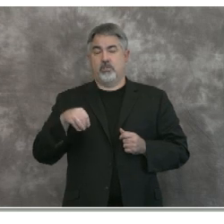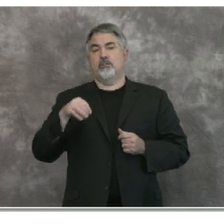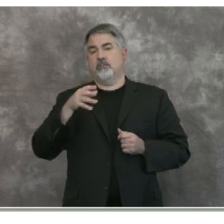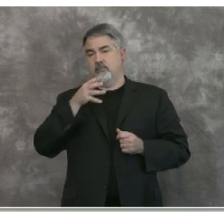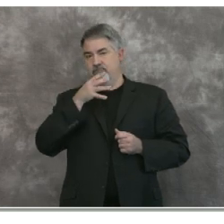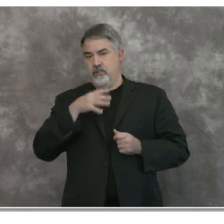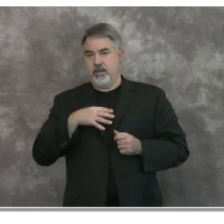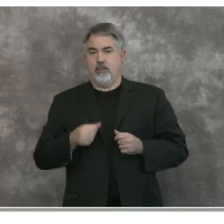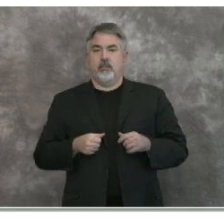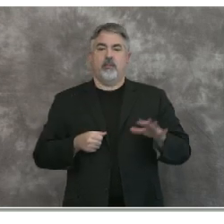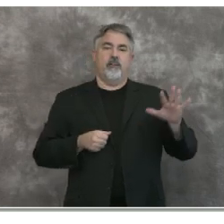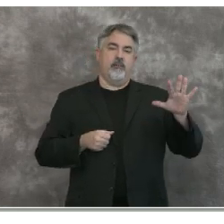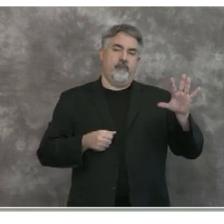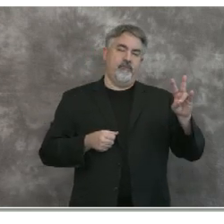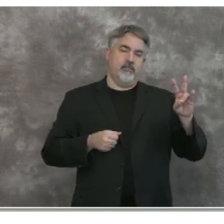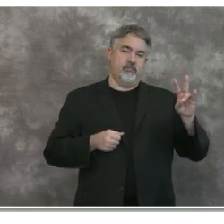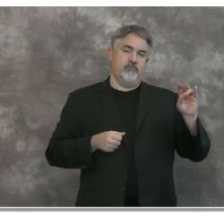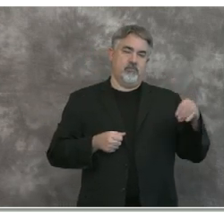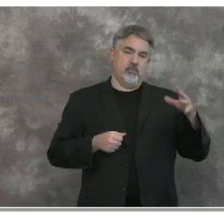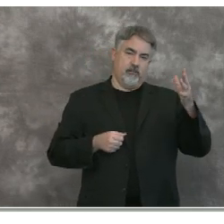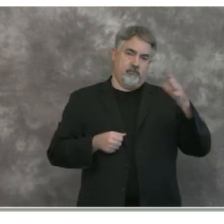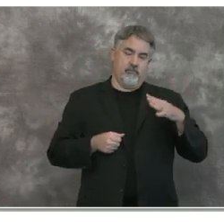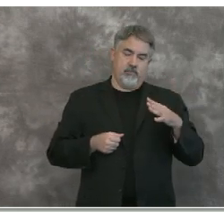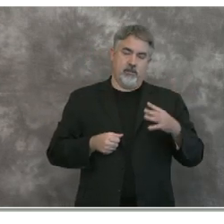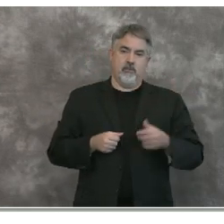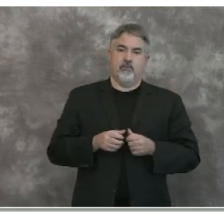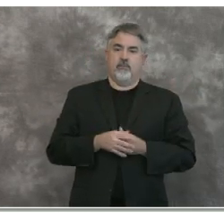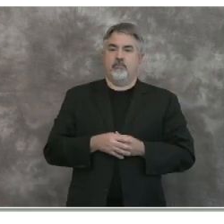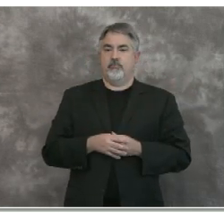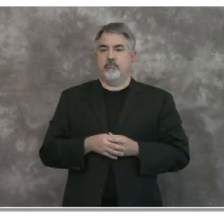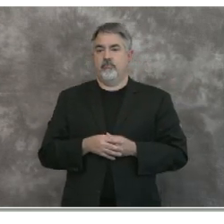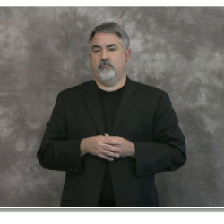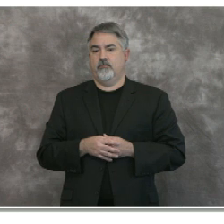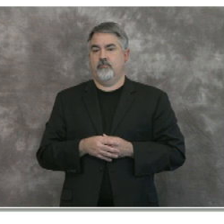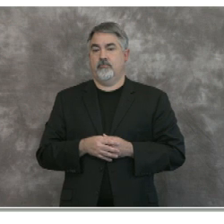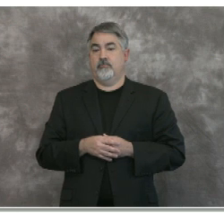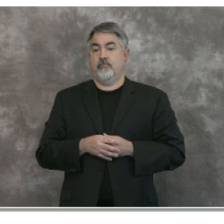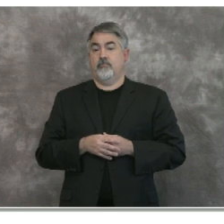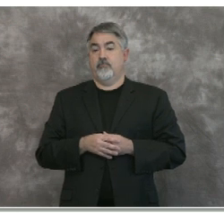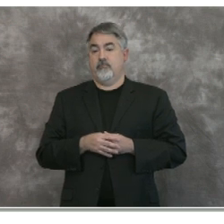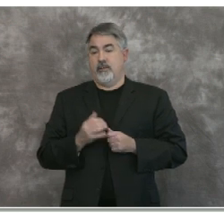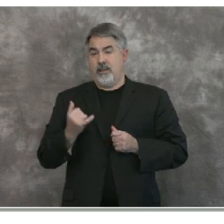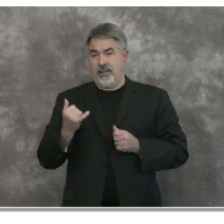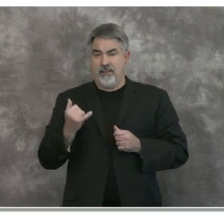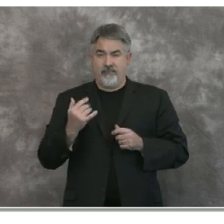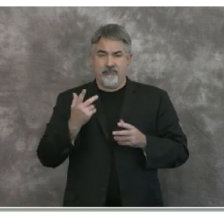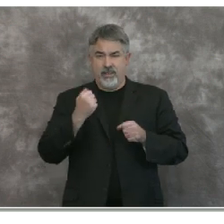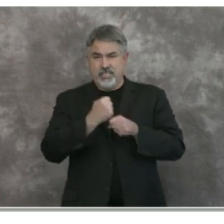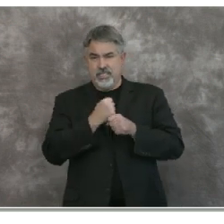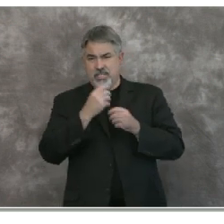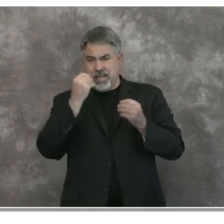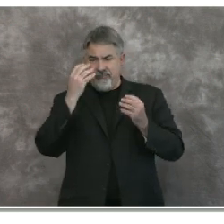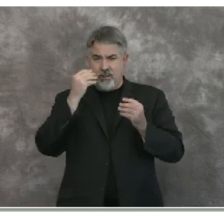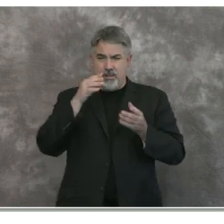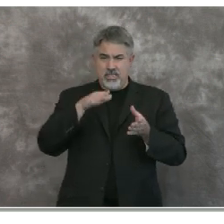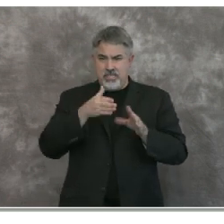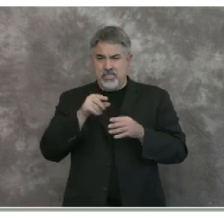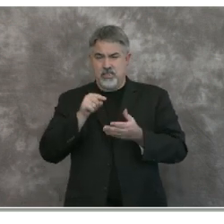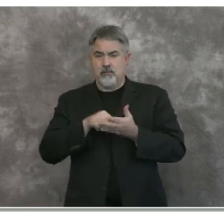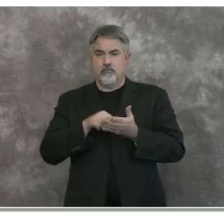Regarding race and ethnicity of all deaths, we have data for 91%, which is 181 of the